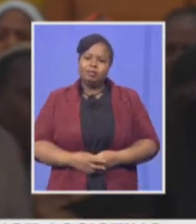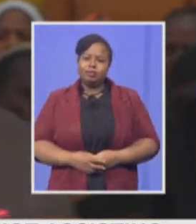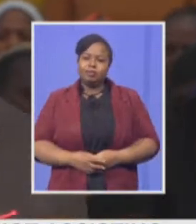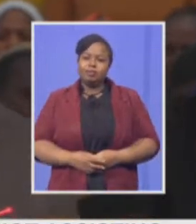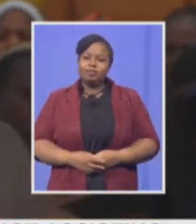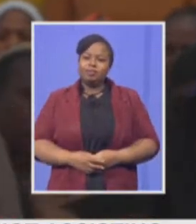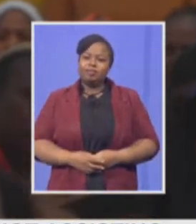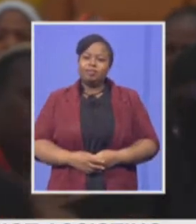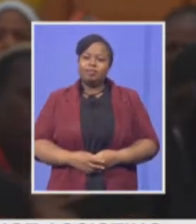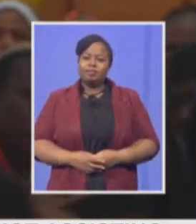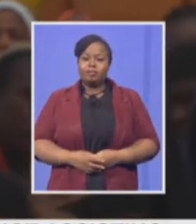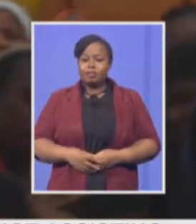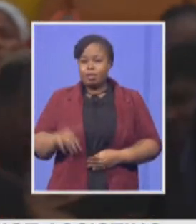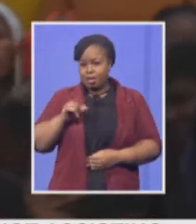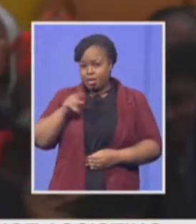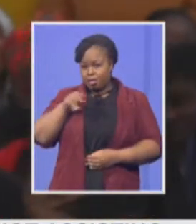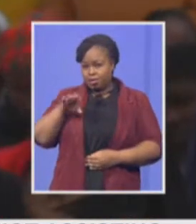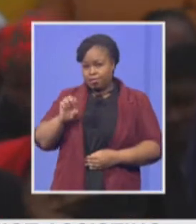Mama Palace.